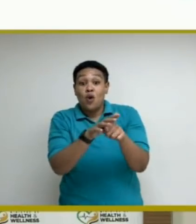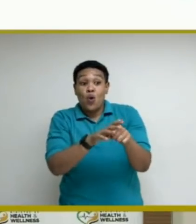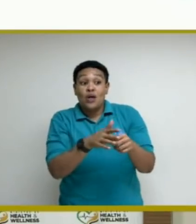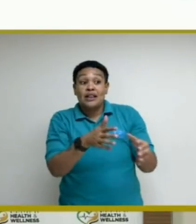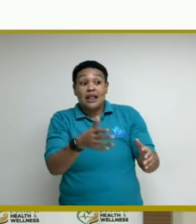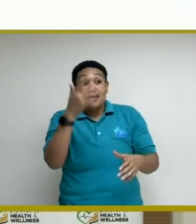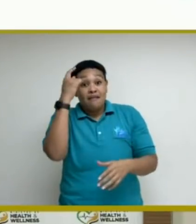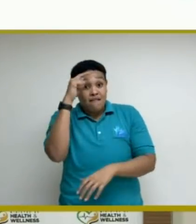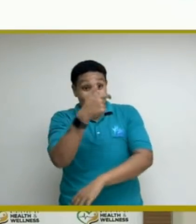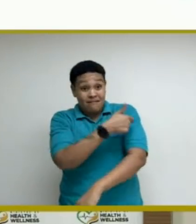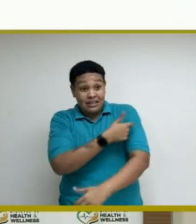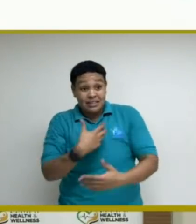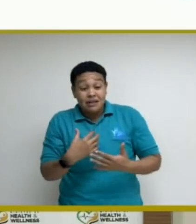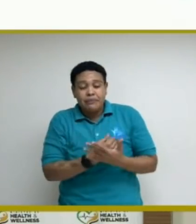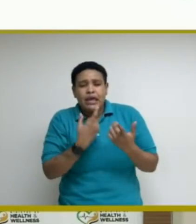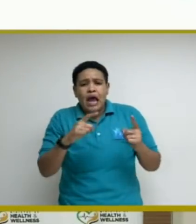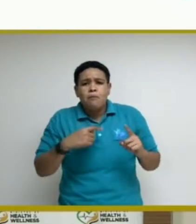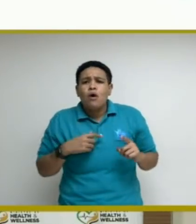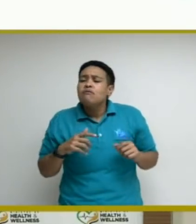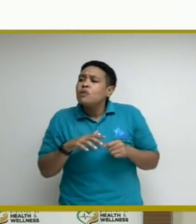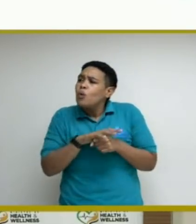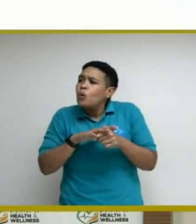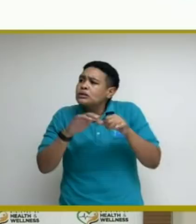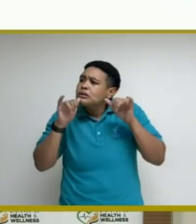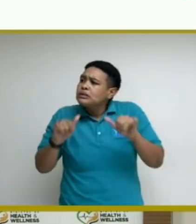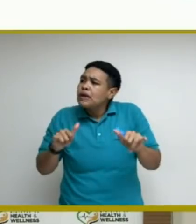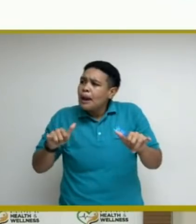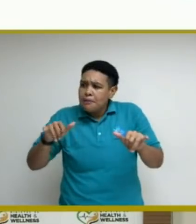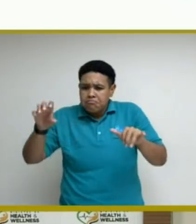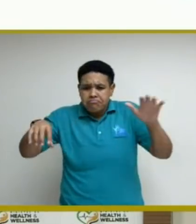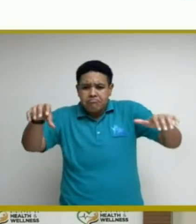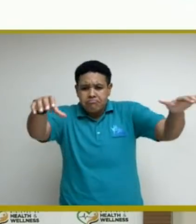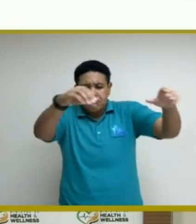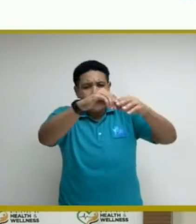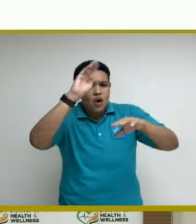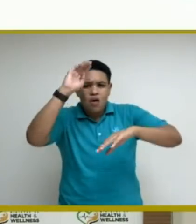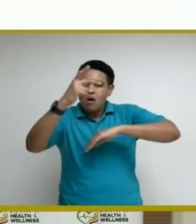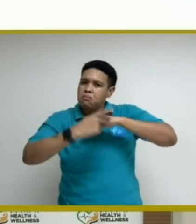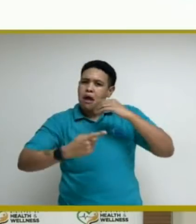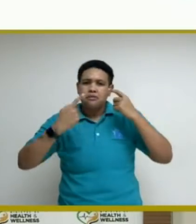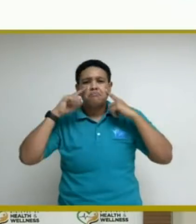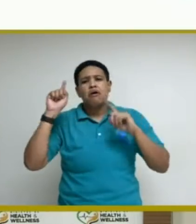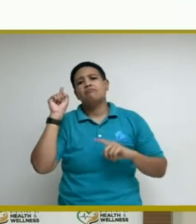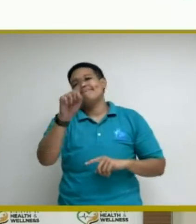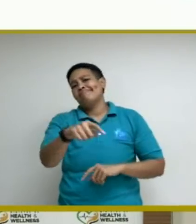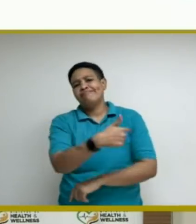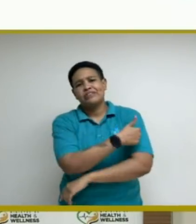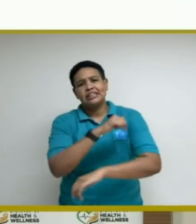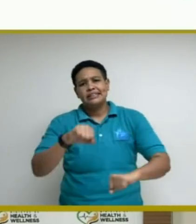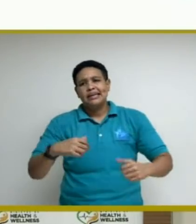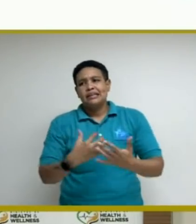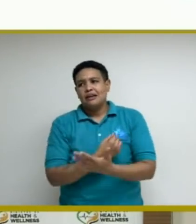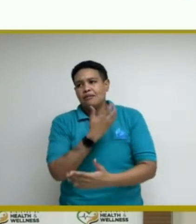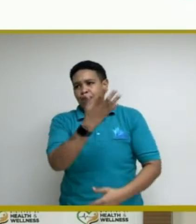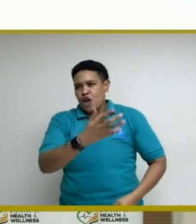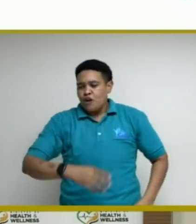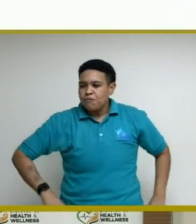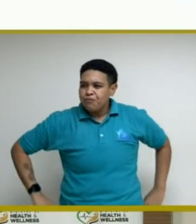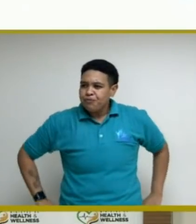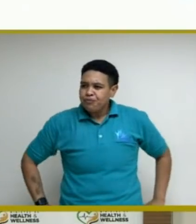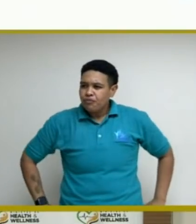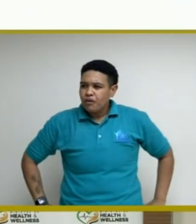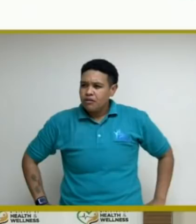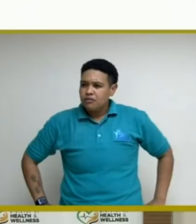for vaccination. We have fixed sites in all our parishes that persons can come to be vaccinated. So